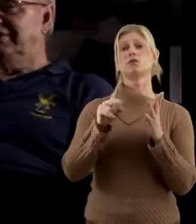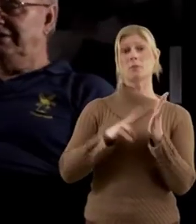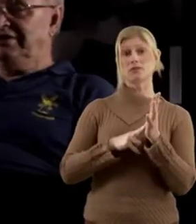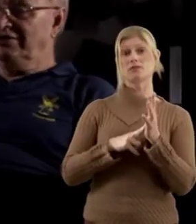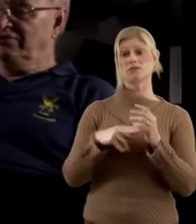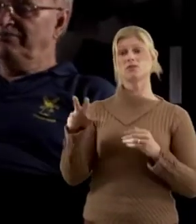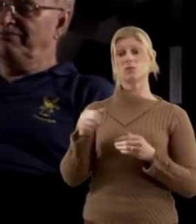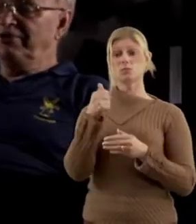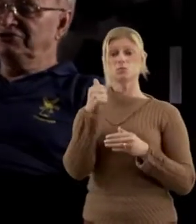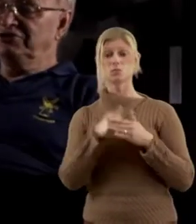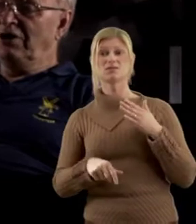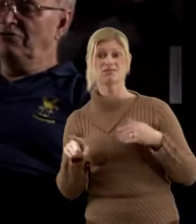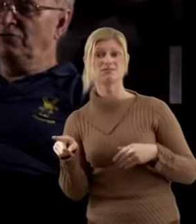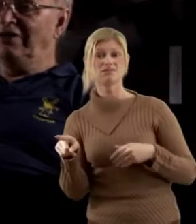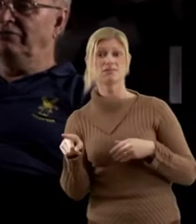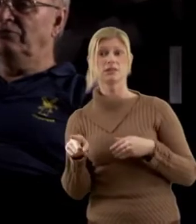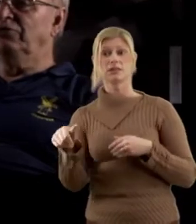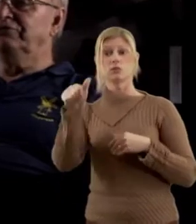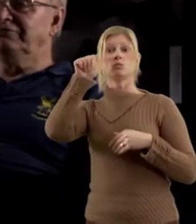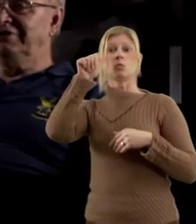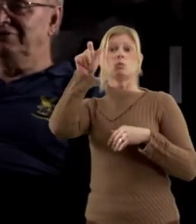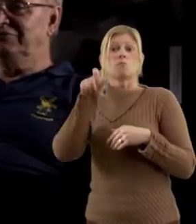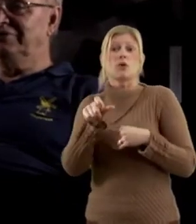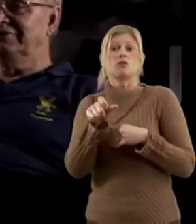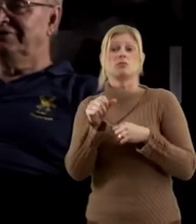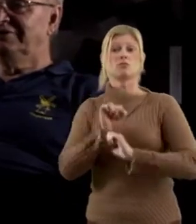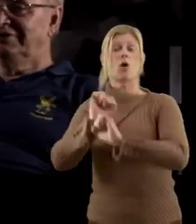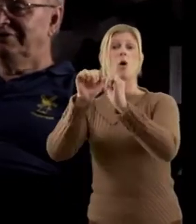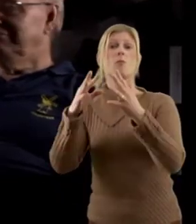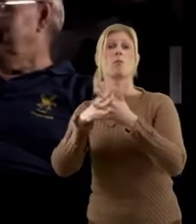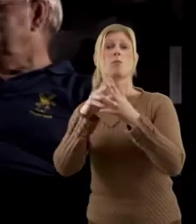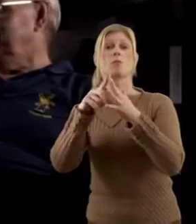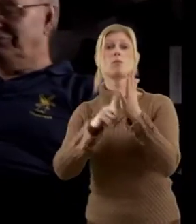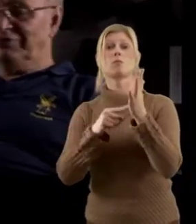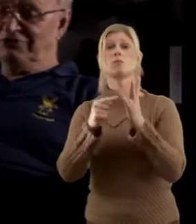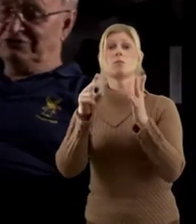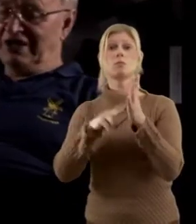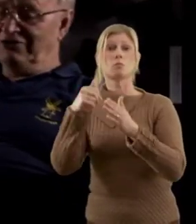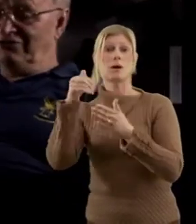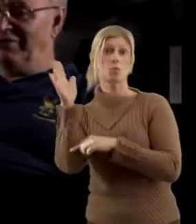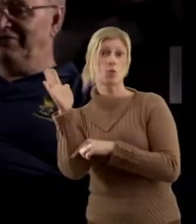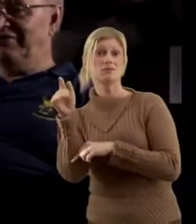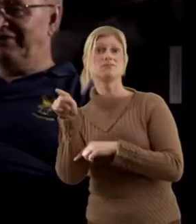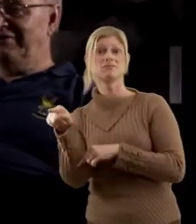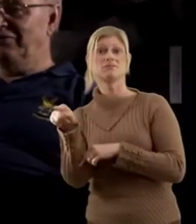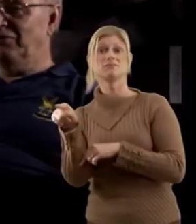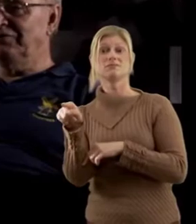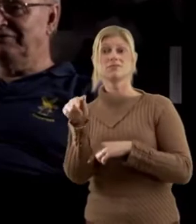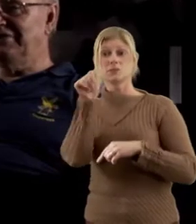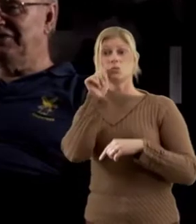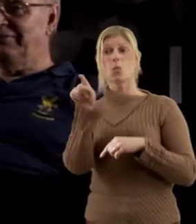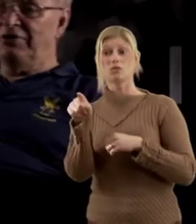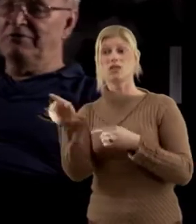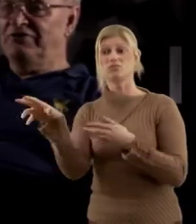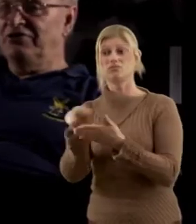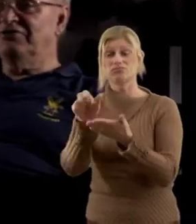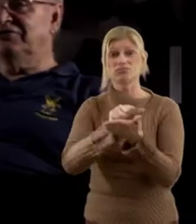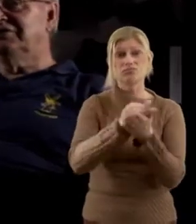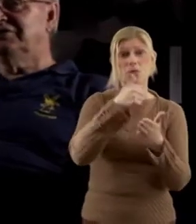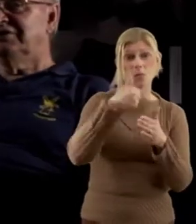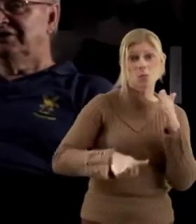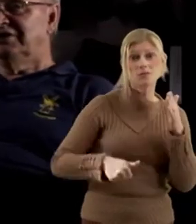I mean, he knew the person who owned the Welton wood, and he knew somebody who was scrapping the other wood and managed to get a permit